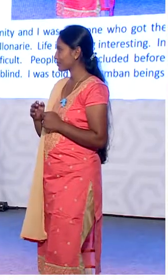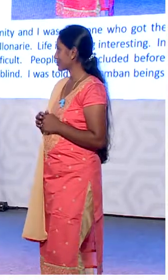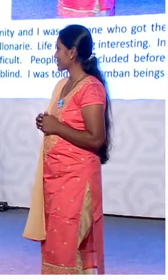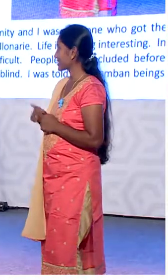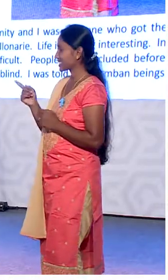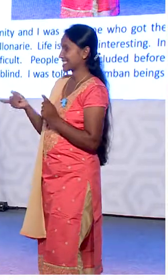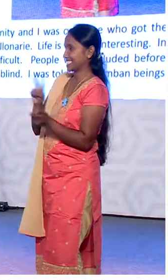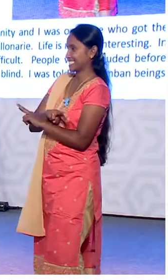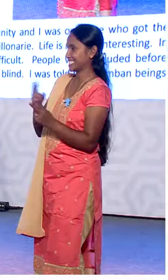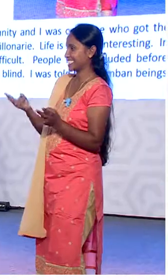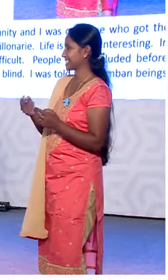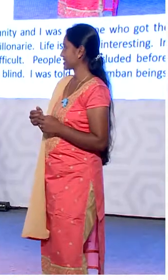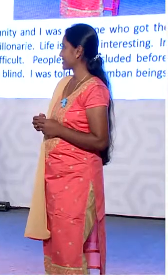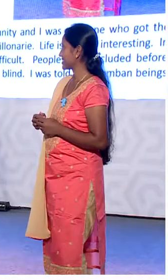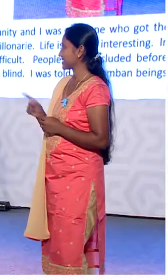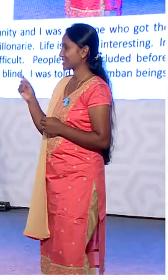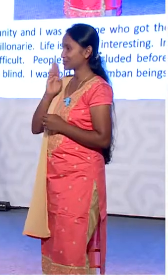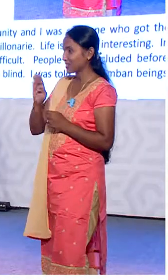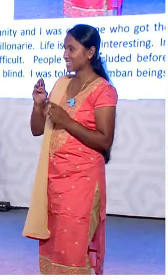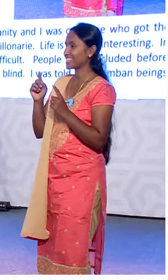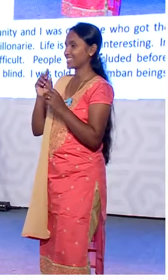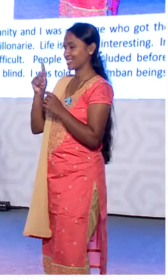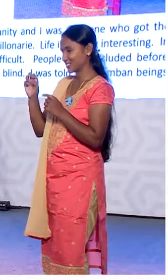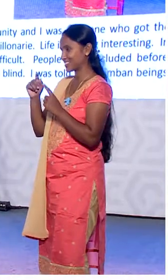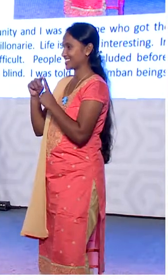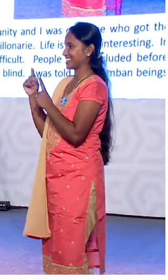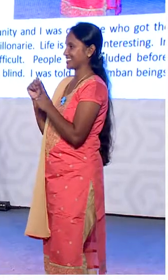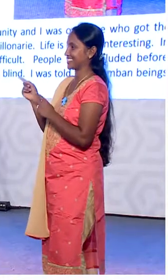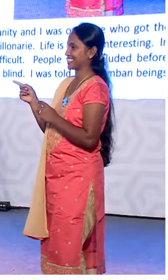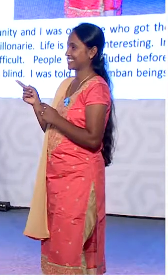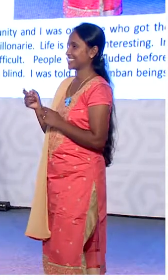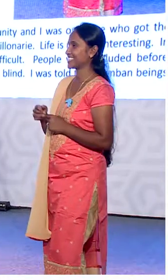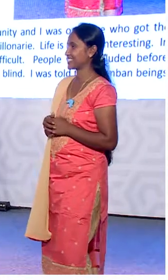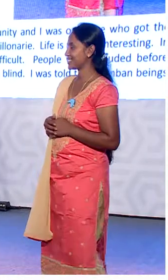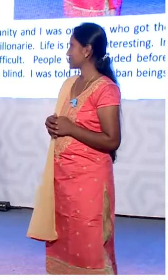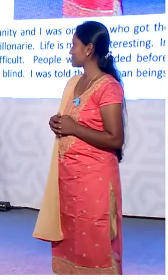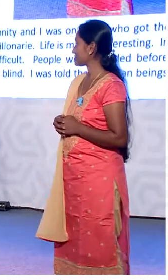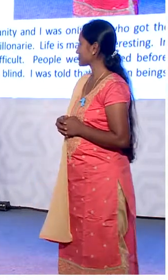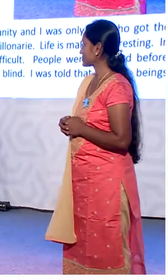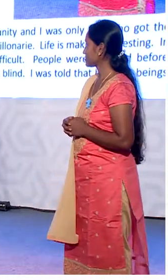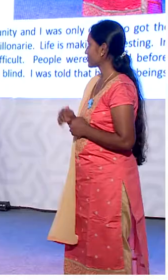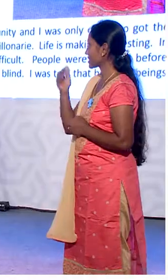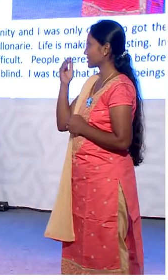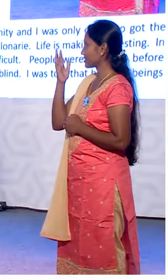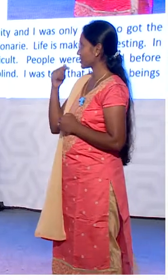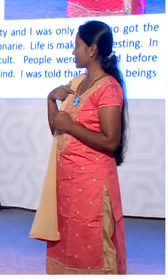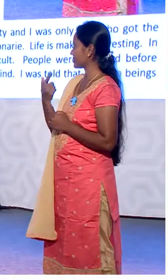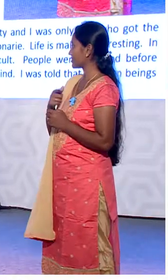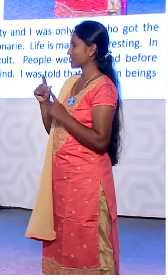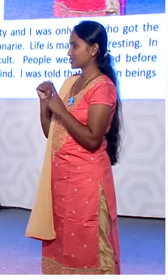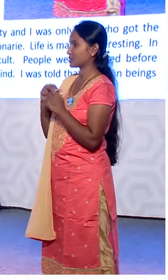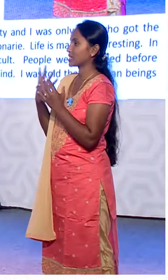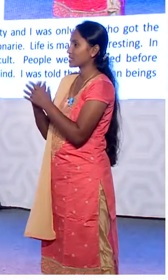versa, from being to doing. If we say that human beings are inclusive, why don't we do